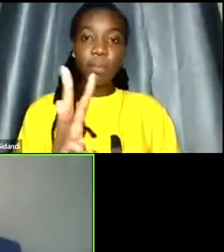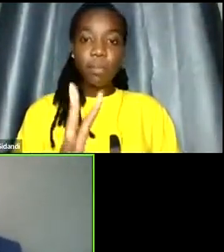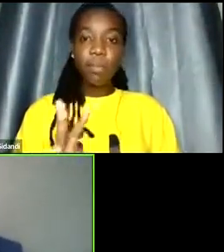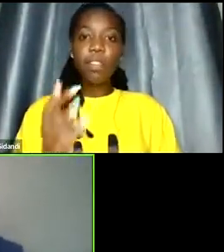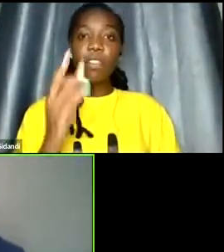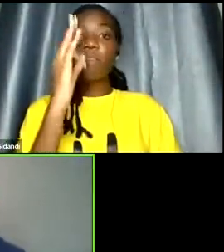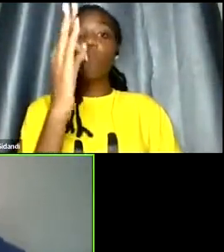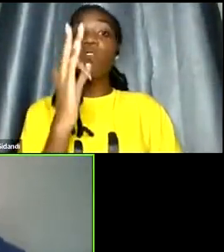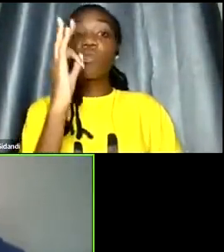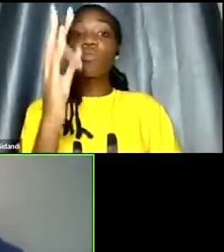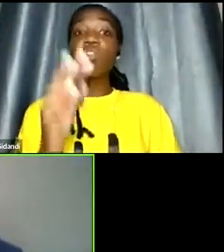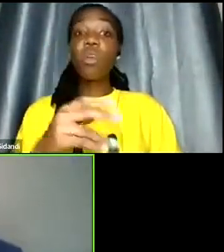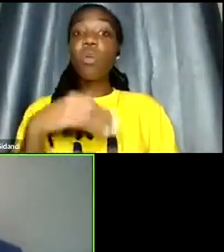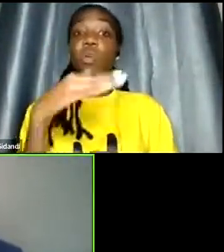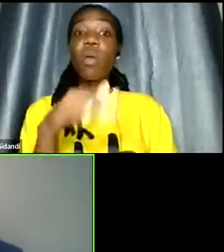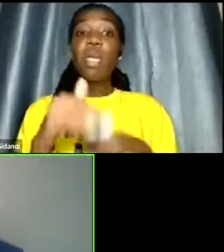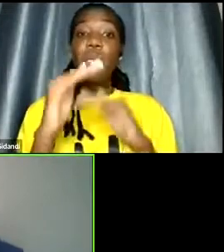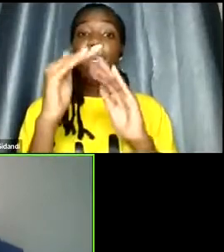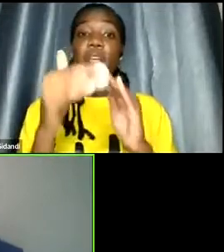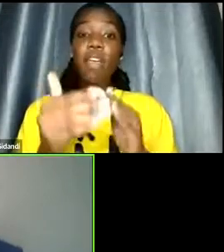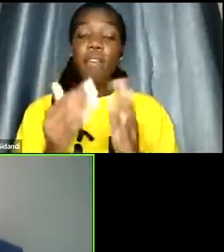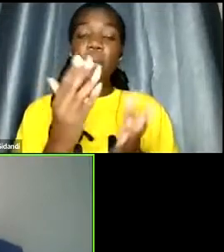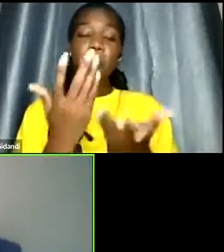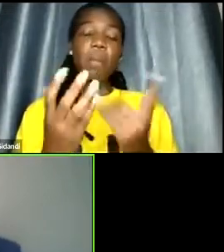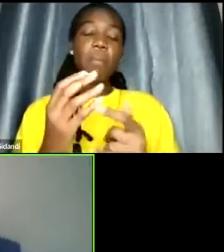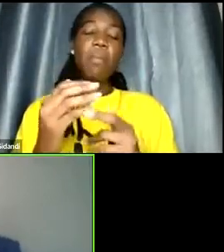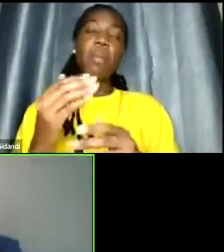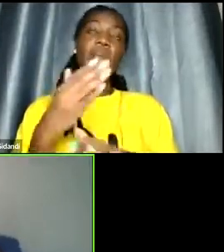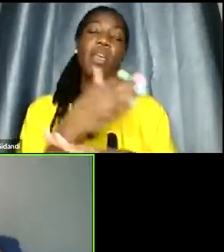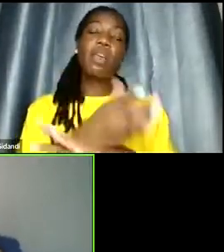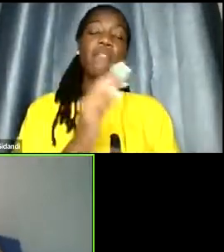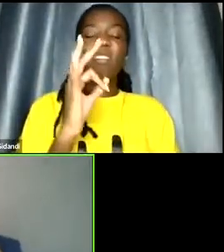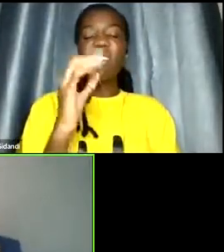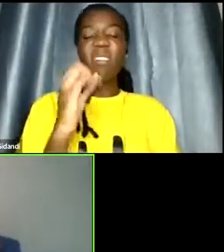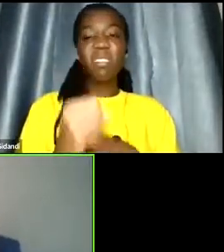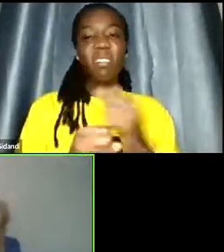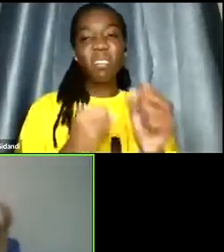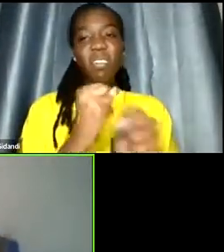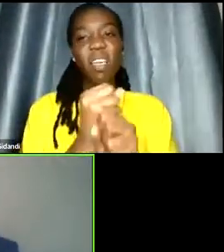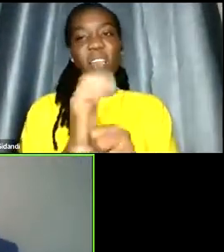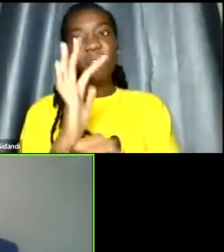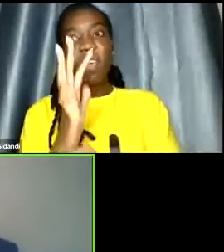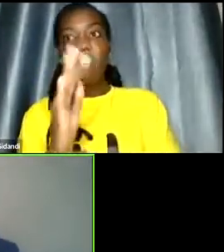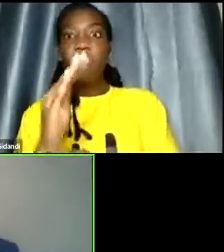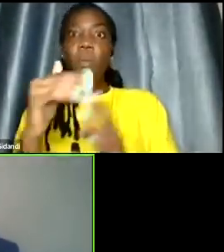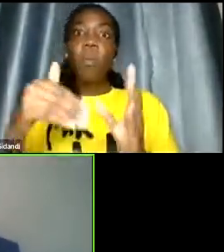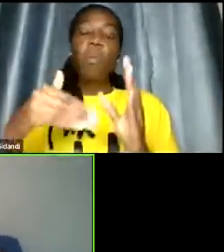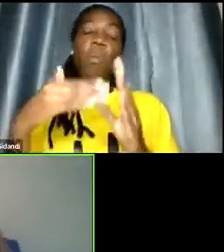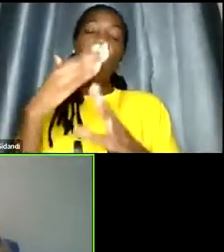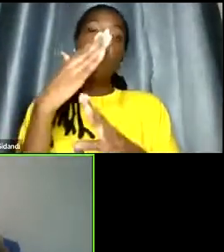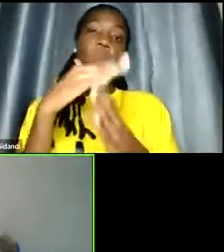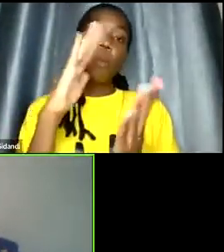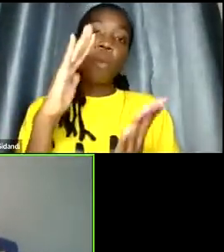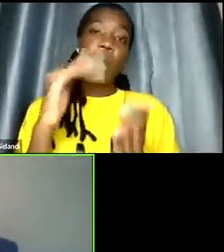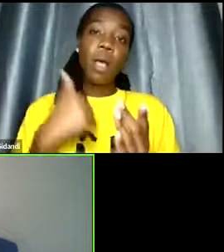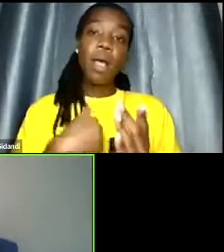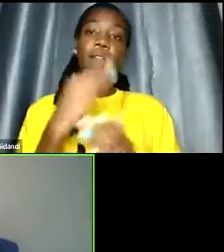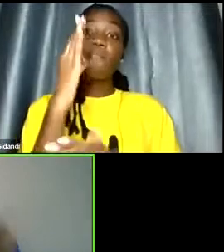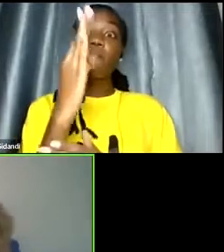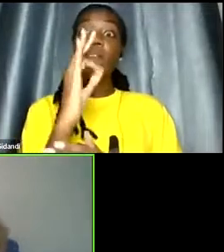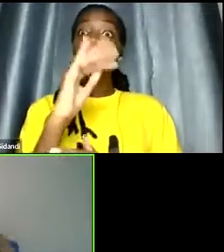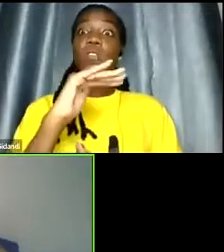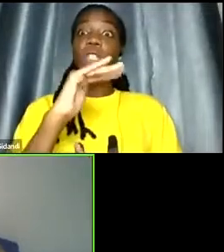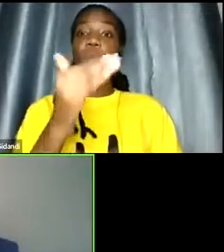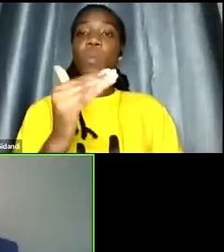means beyond 3 years, 5 or more, it's future wave. Future wave. In other